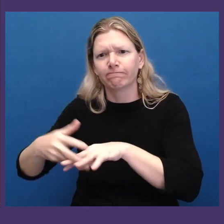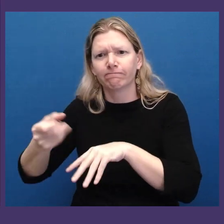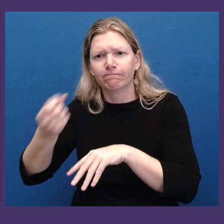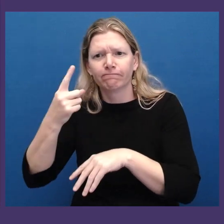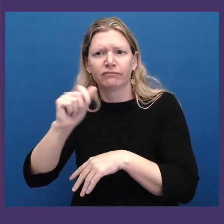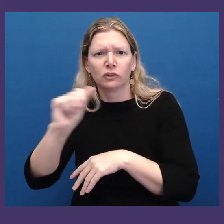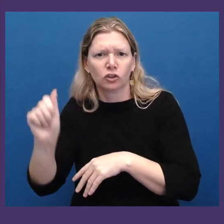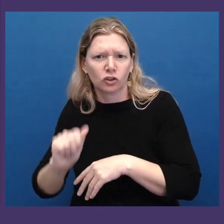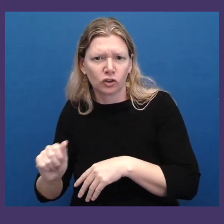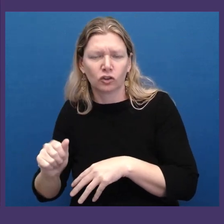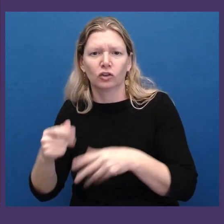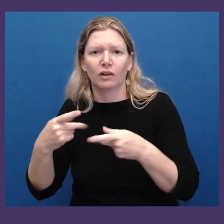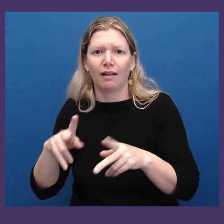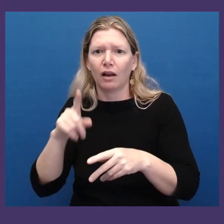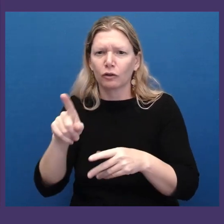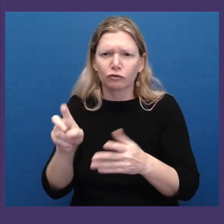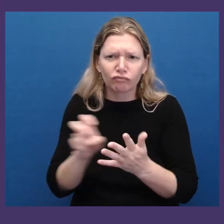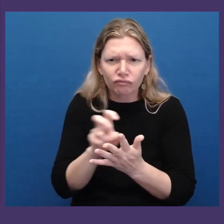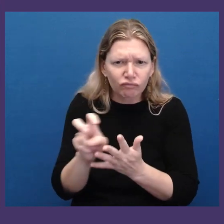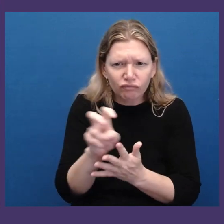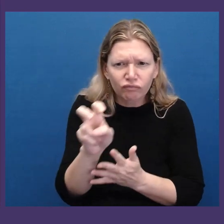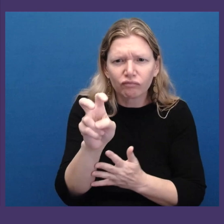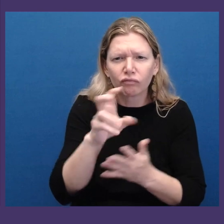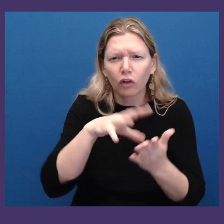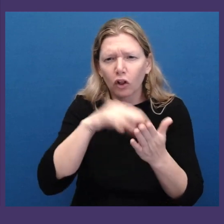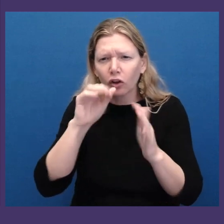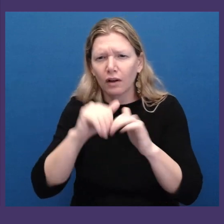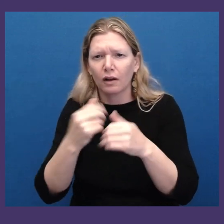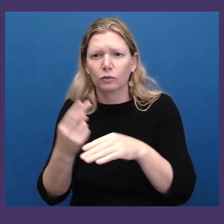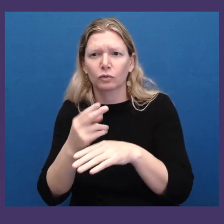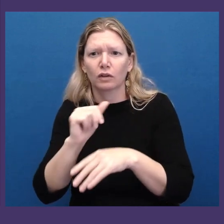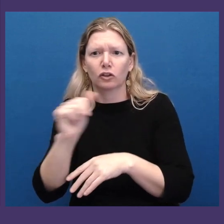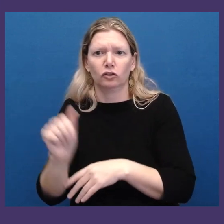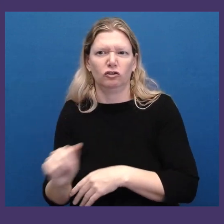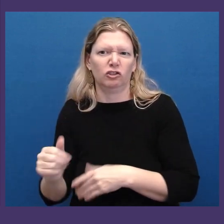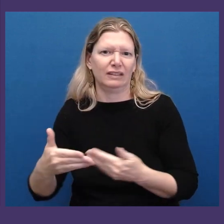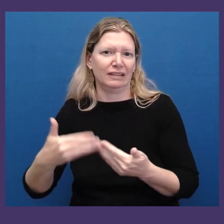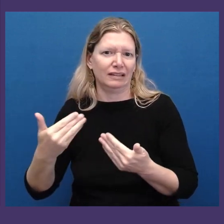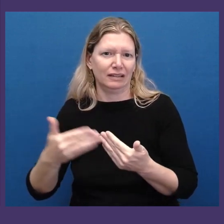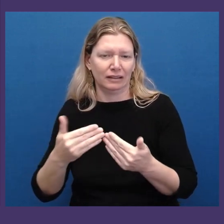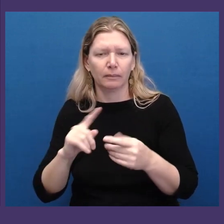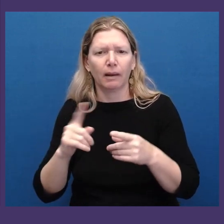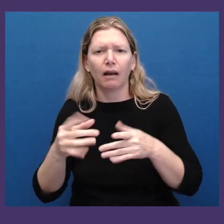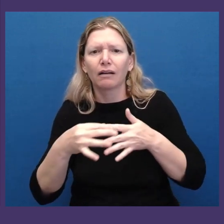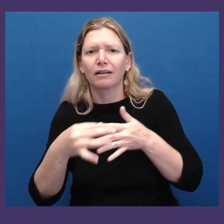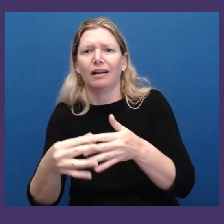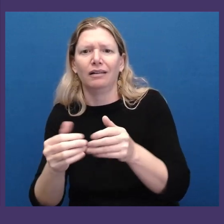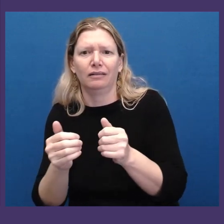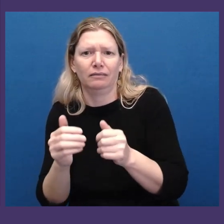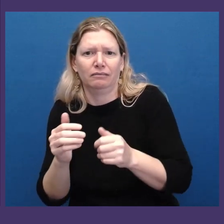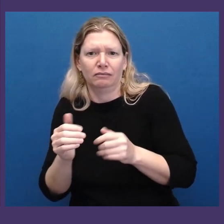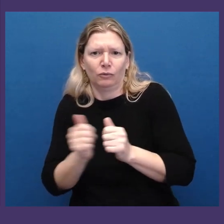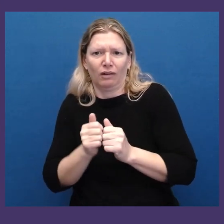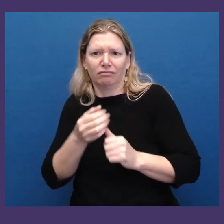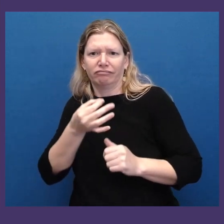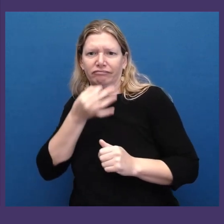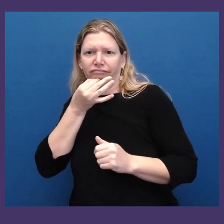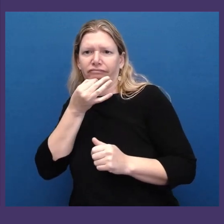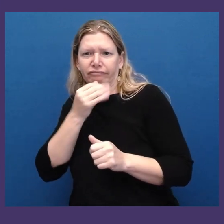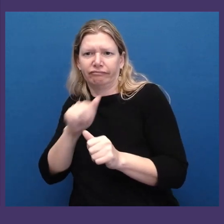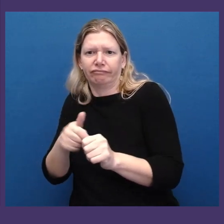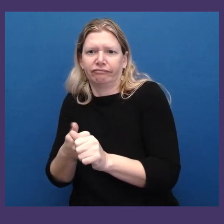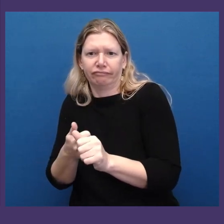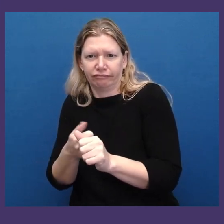how to use Azure more easily, but to be guided by expertise right in the context of GitHub Copilot chat. It's designed to